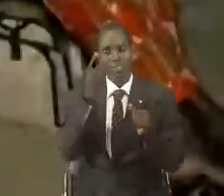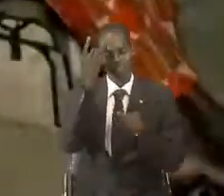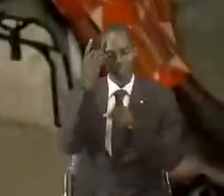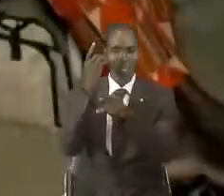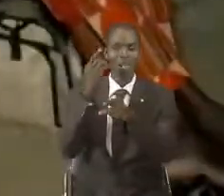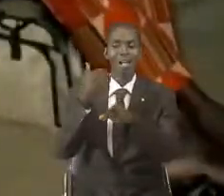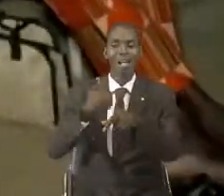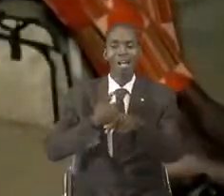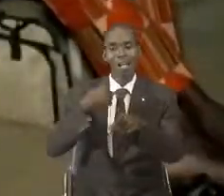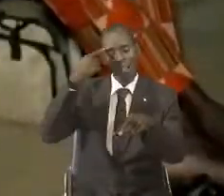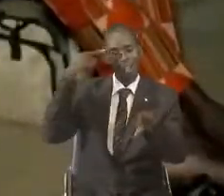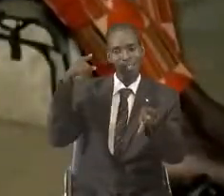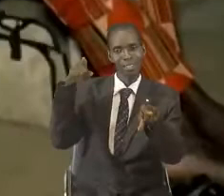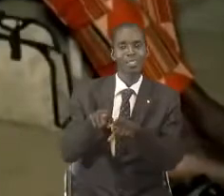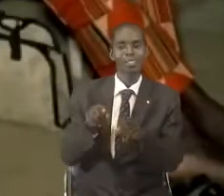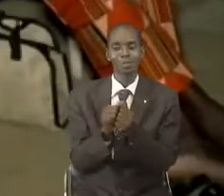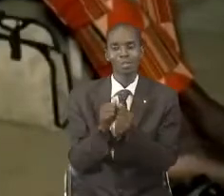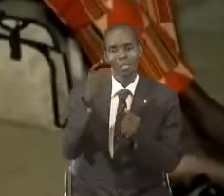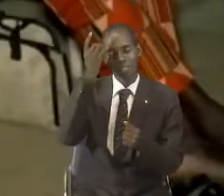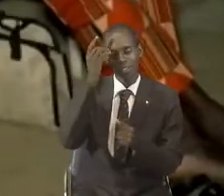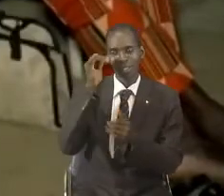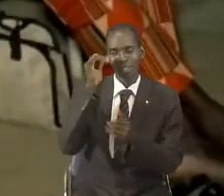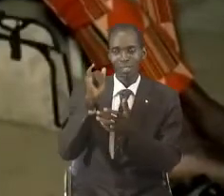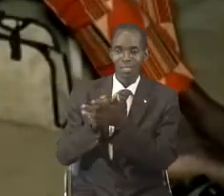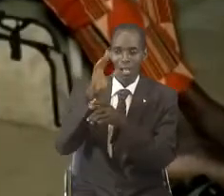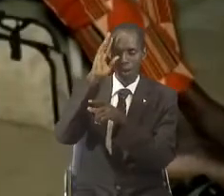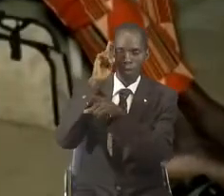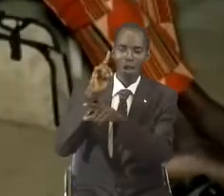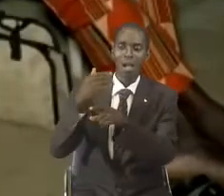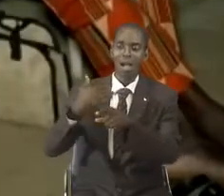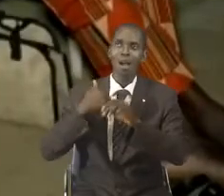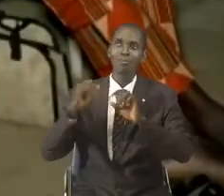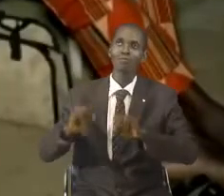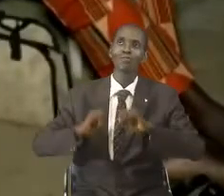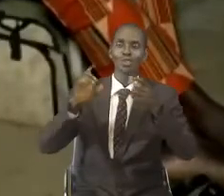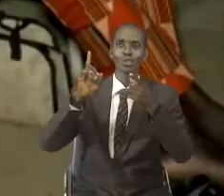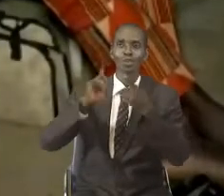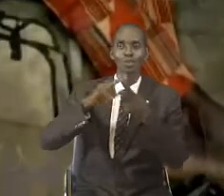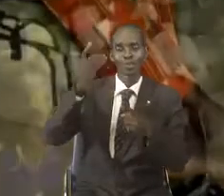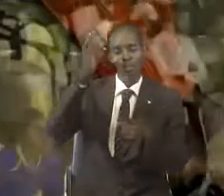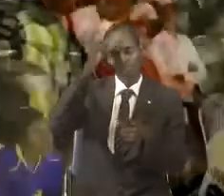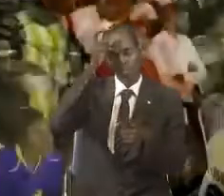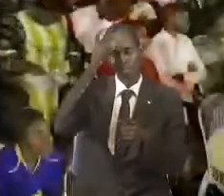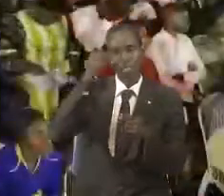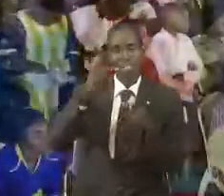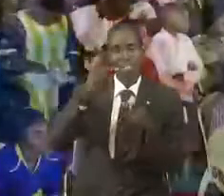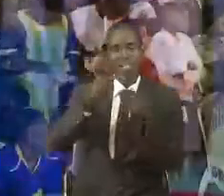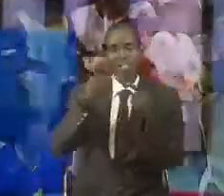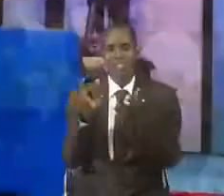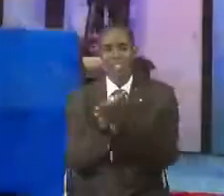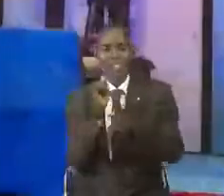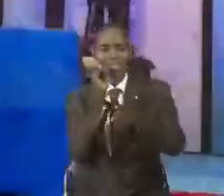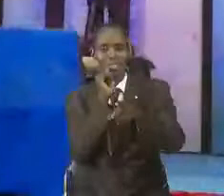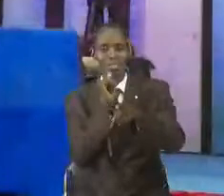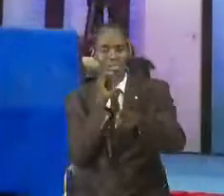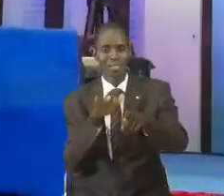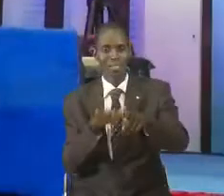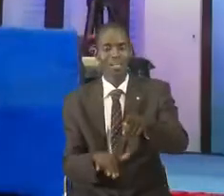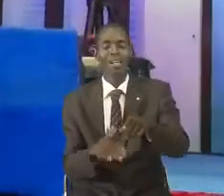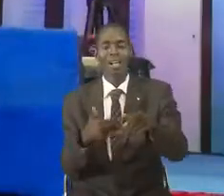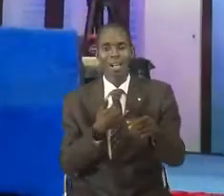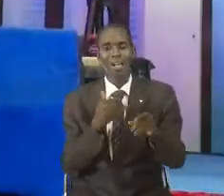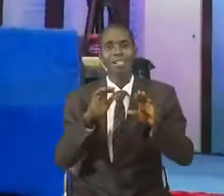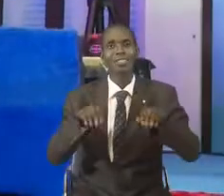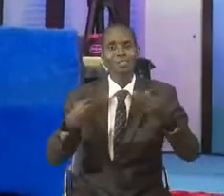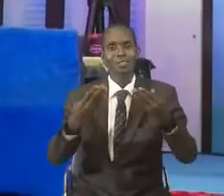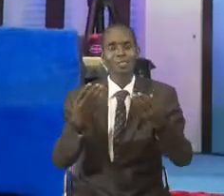devil. That woman has agreed with the devil. That boy has given in to Satan, the